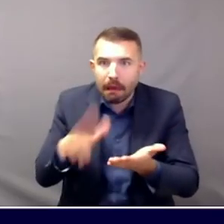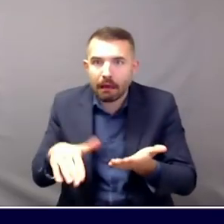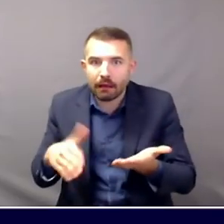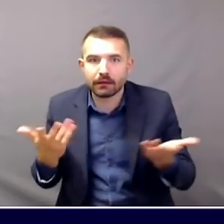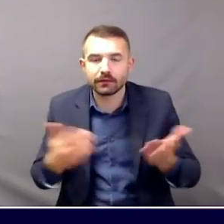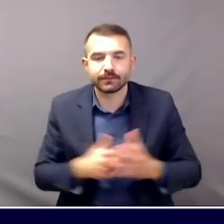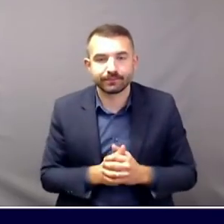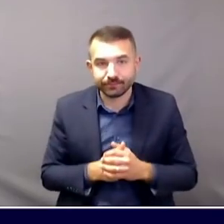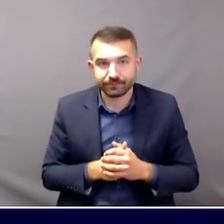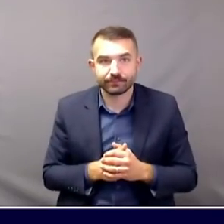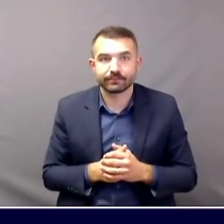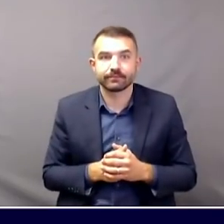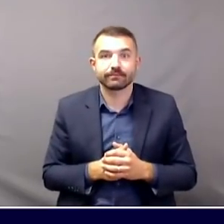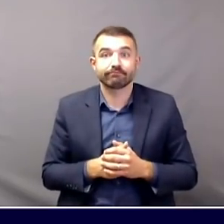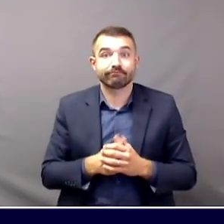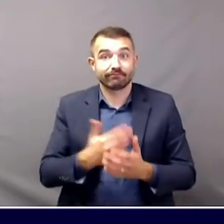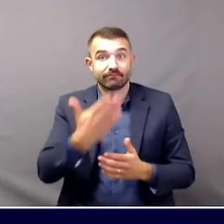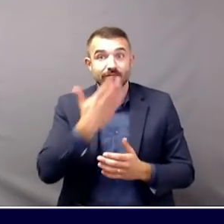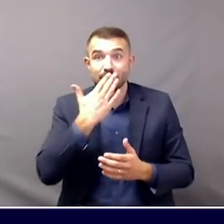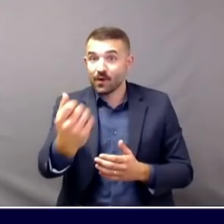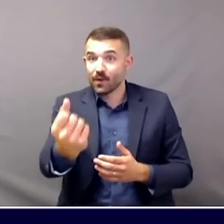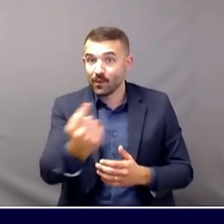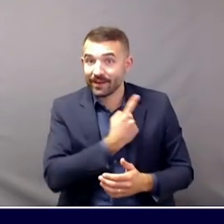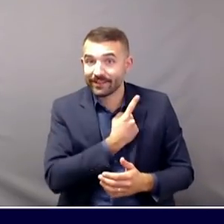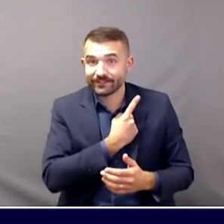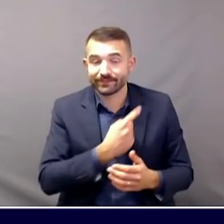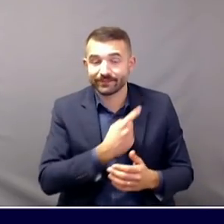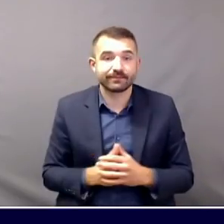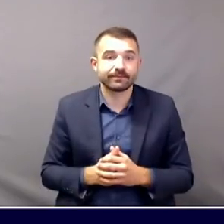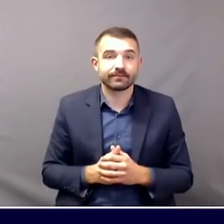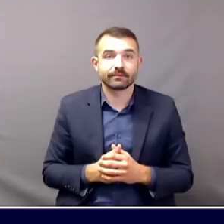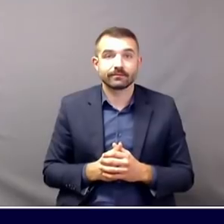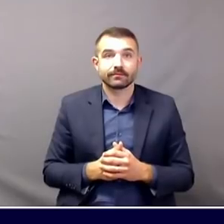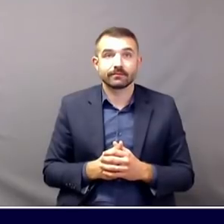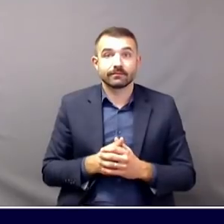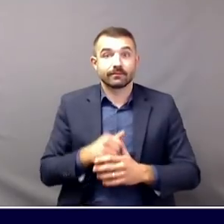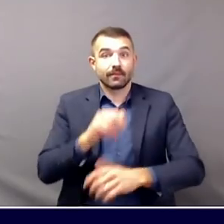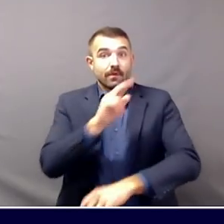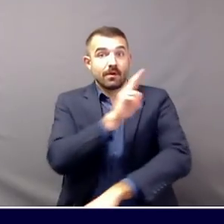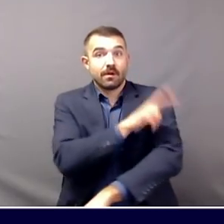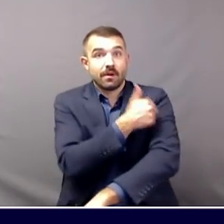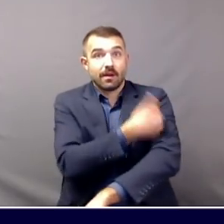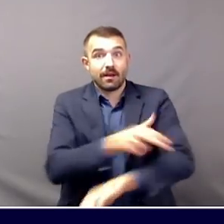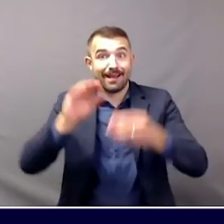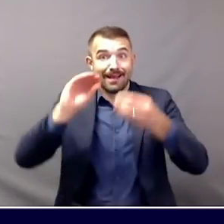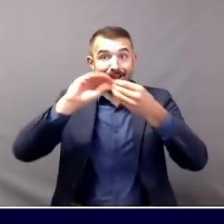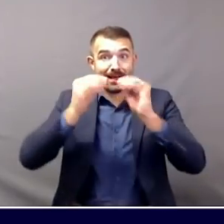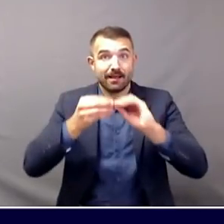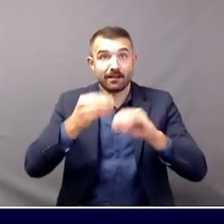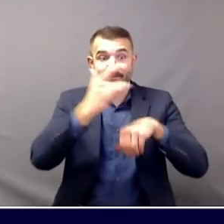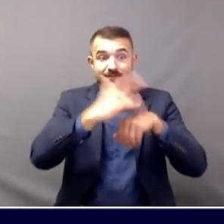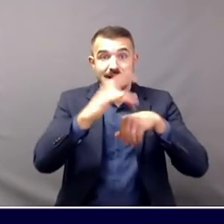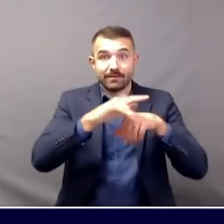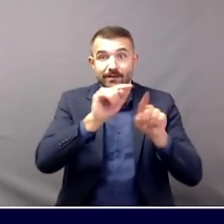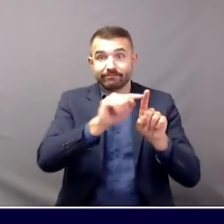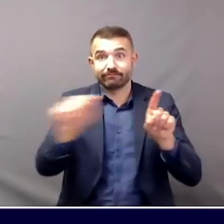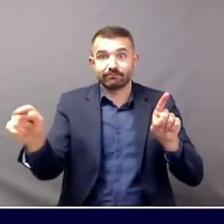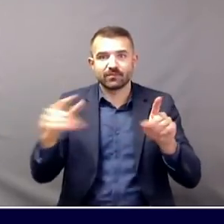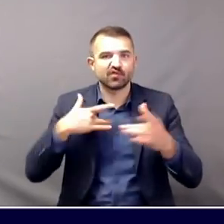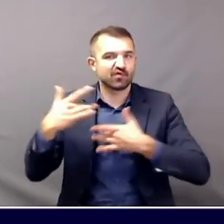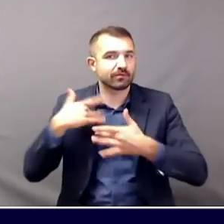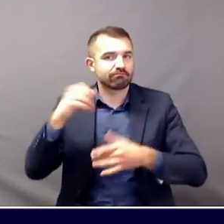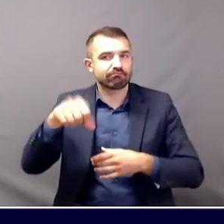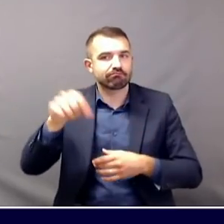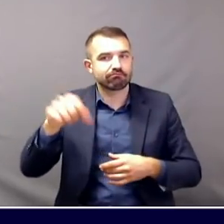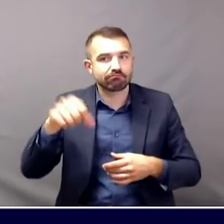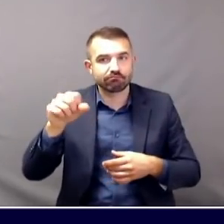around hospitalizations. Rebecca, we're concerned about where things are going with respect to hospitalizations, and Commissioner